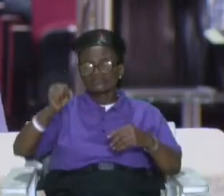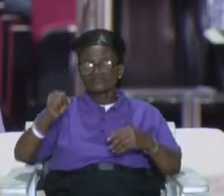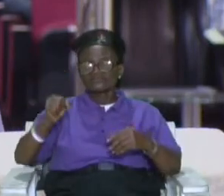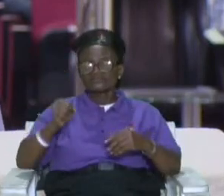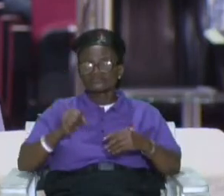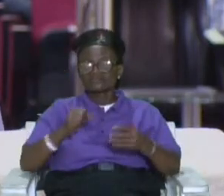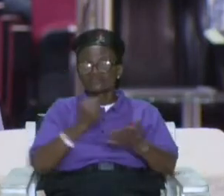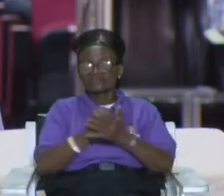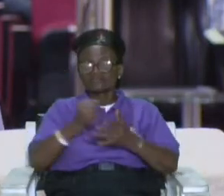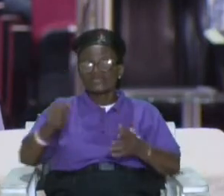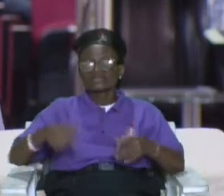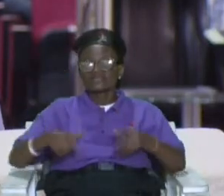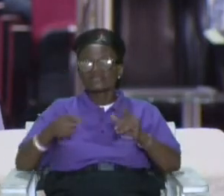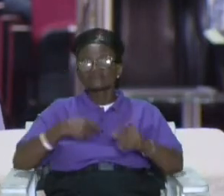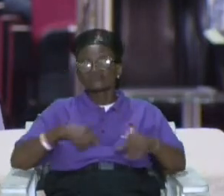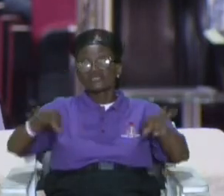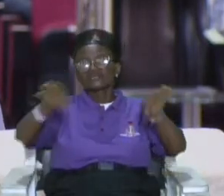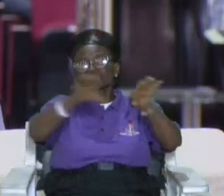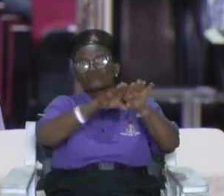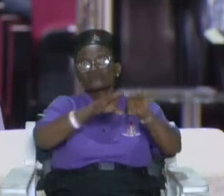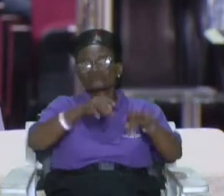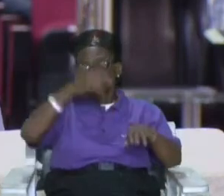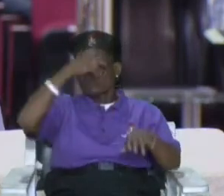Let me close because of time.